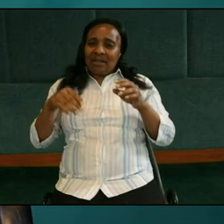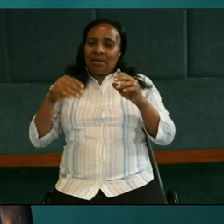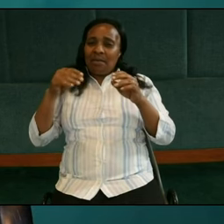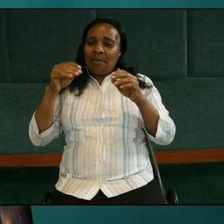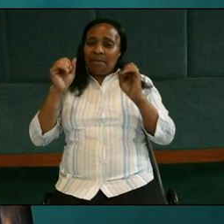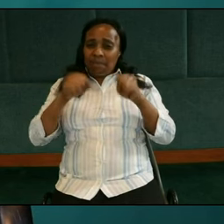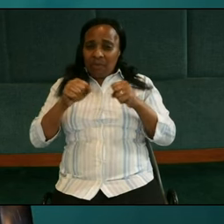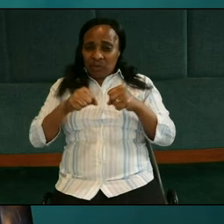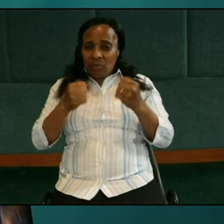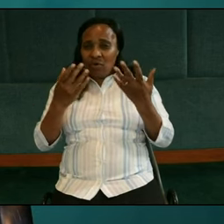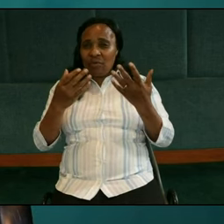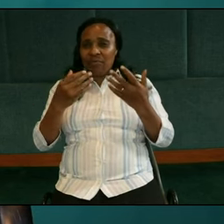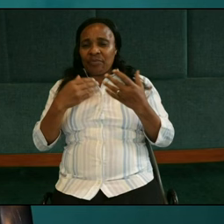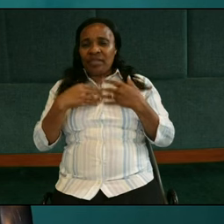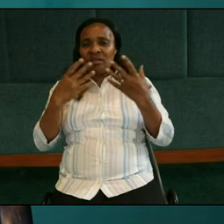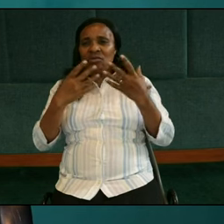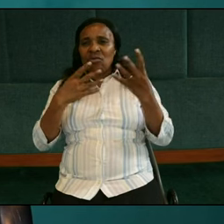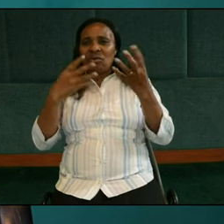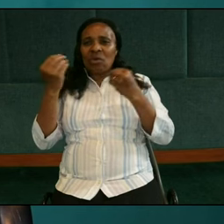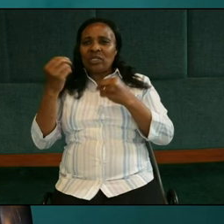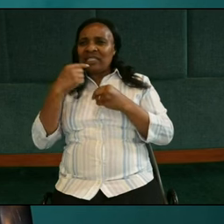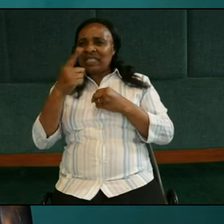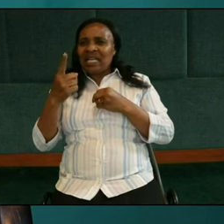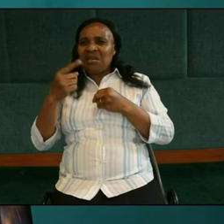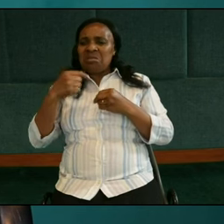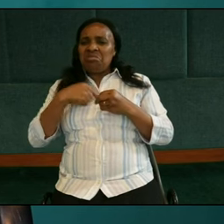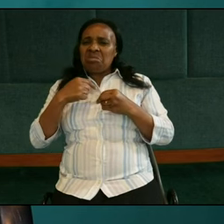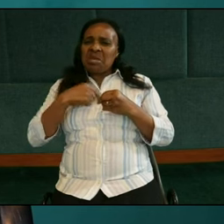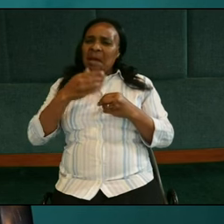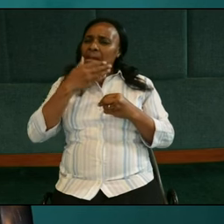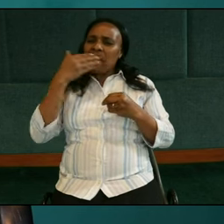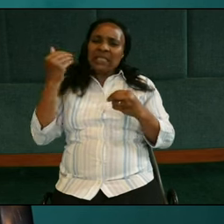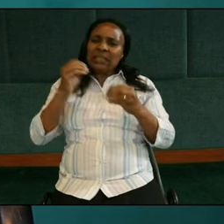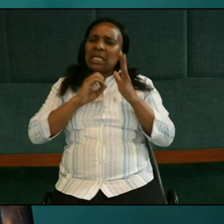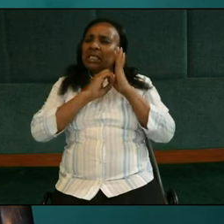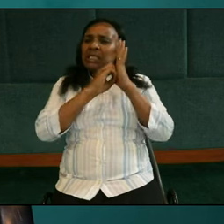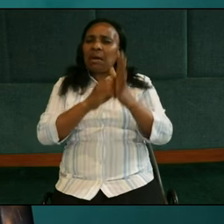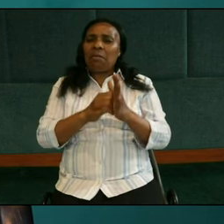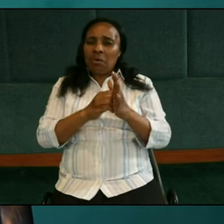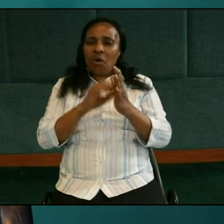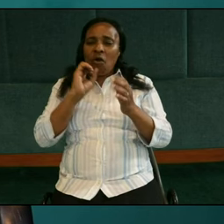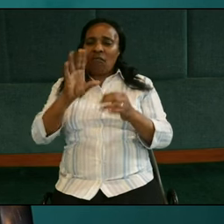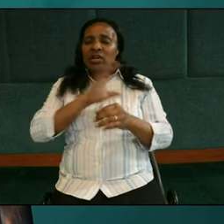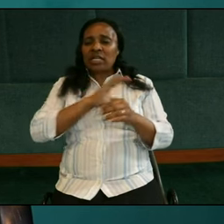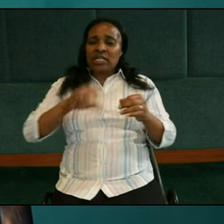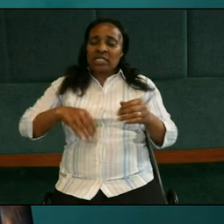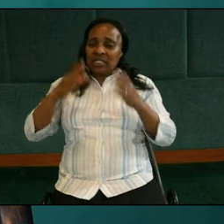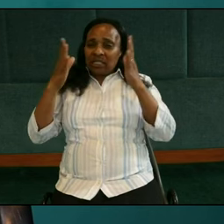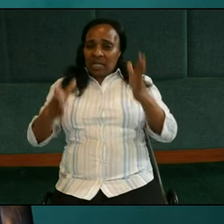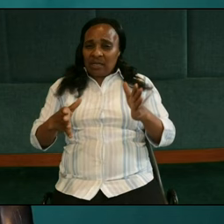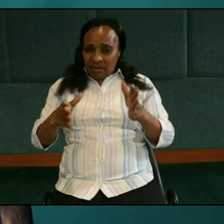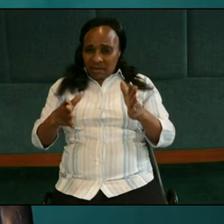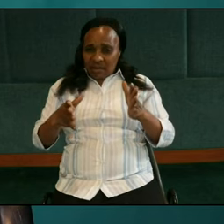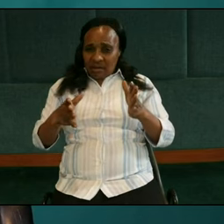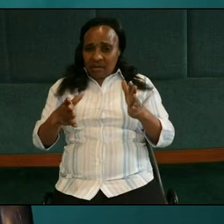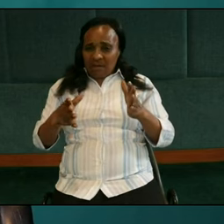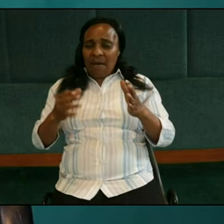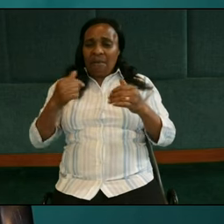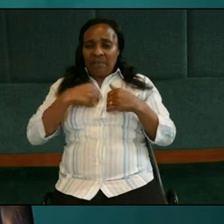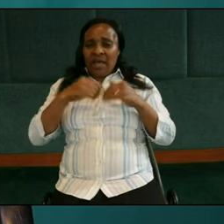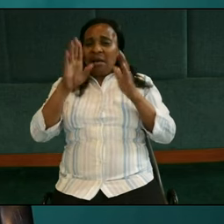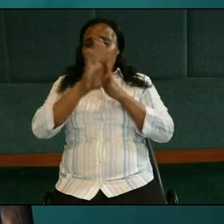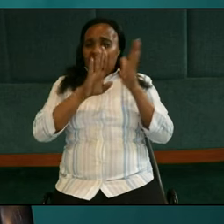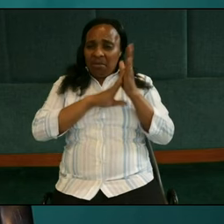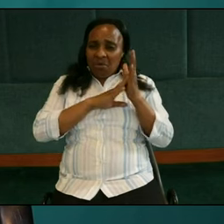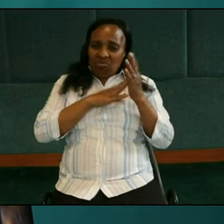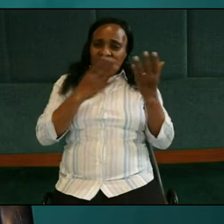want to blatantly say that, oh, I have been the best example of Christianhood and I'm Bible